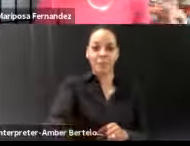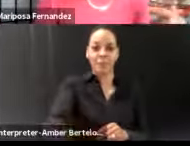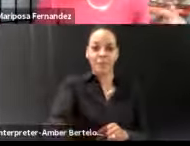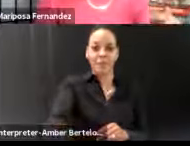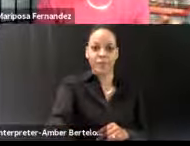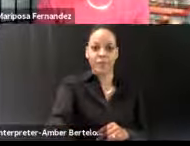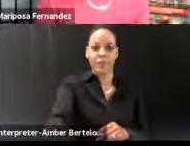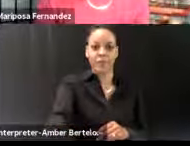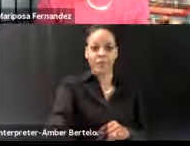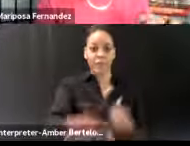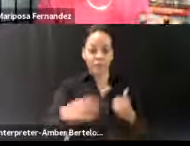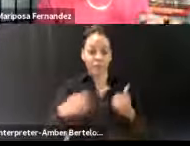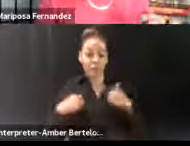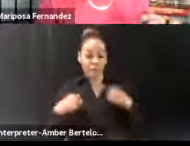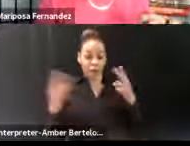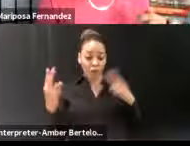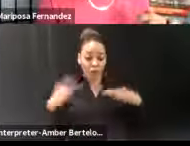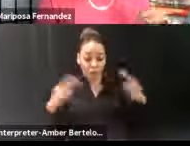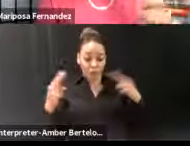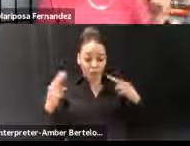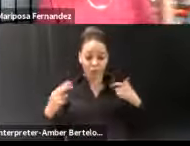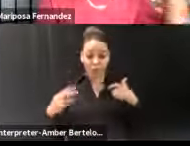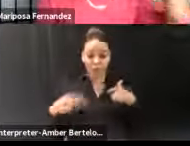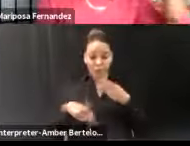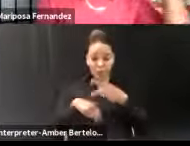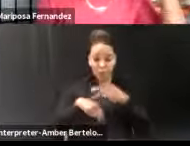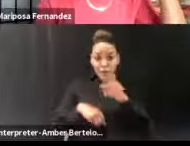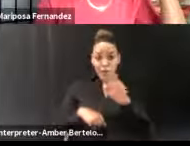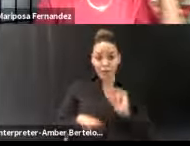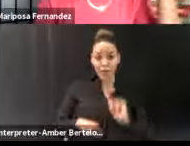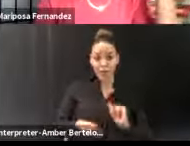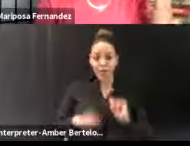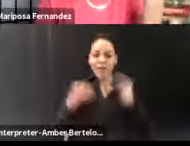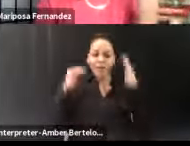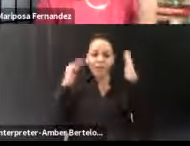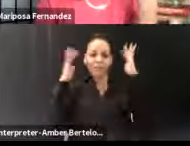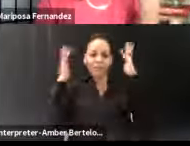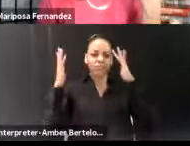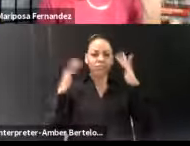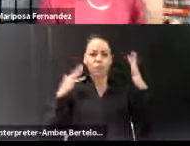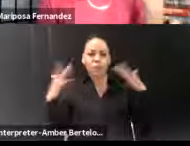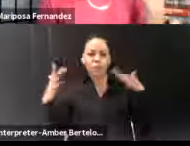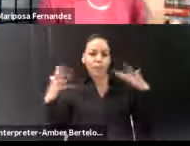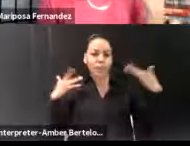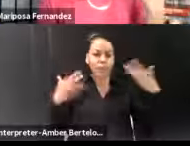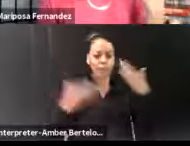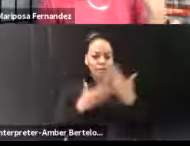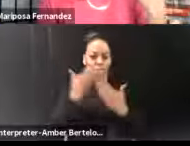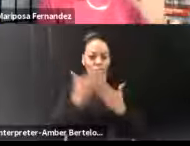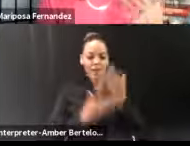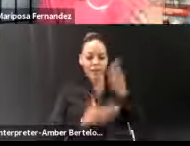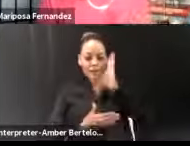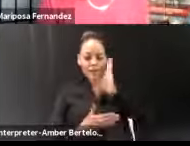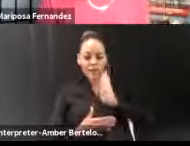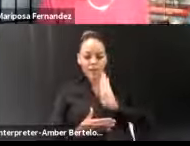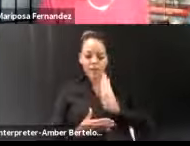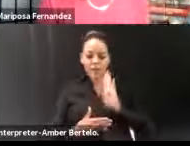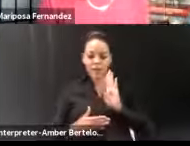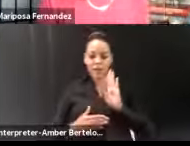Mira mi cara puertorriqueña, a mi pelo vivo, a mis manos morenas. Mira